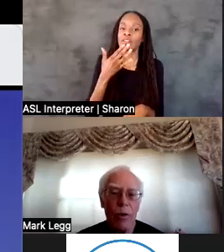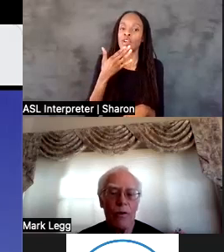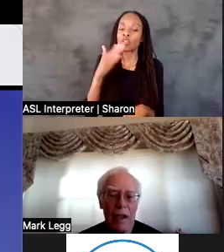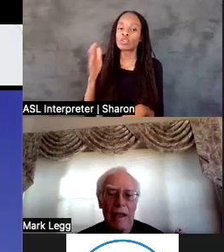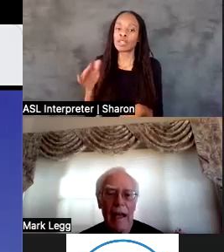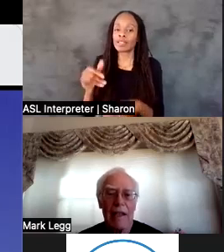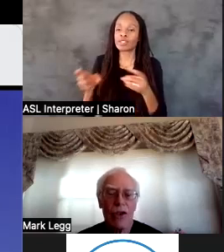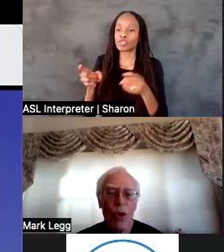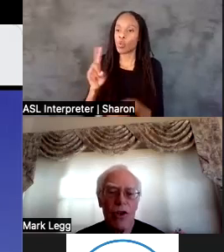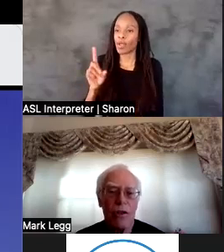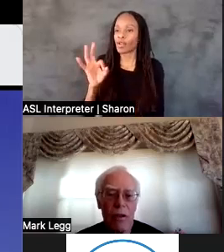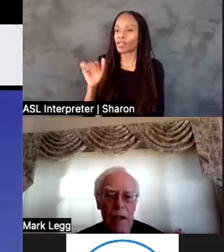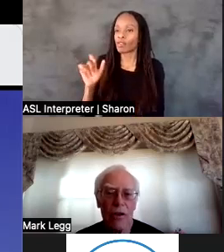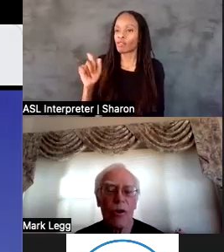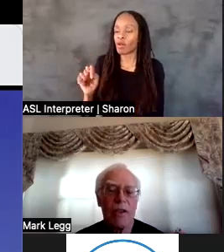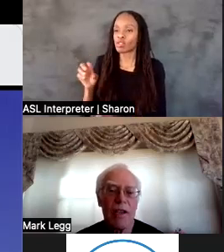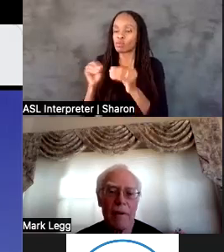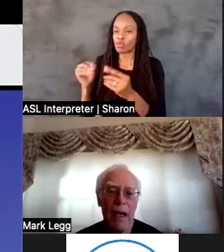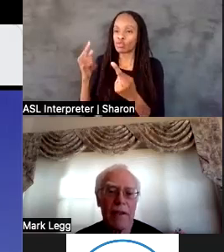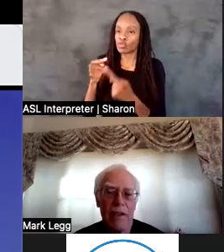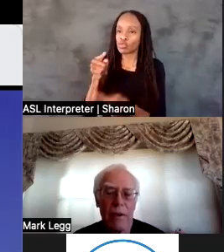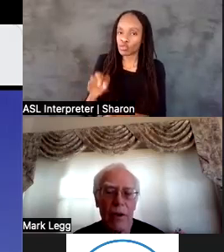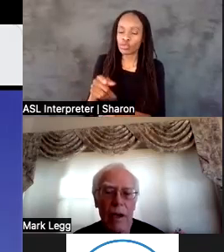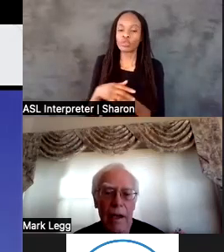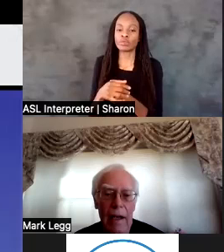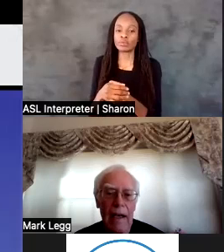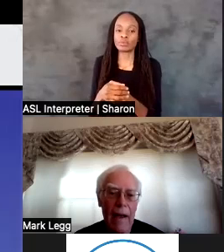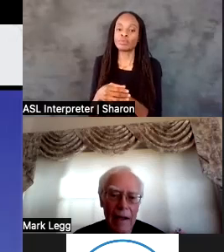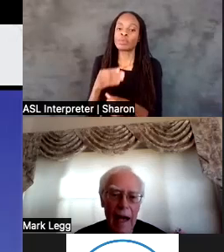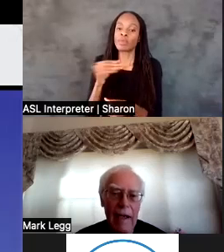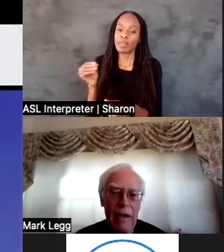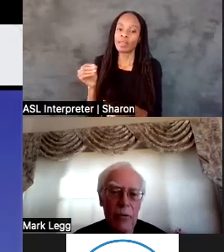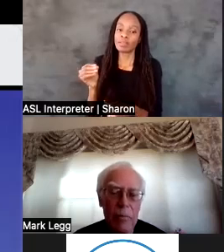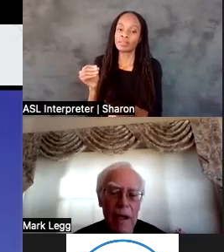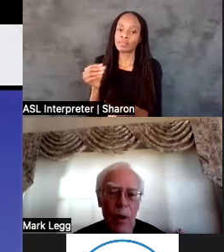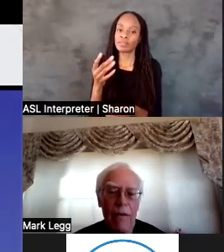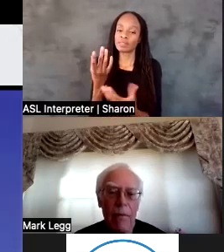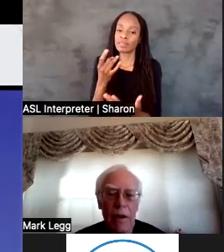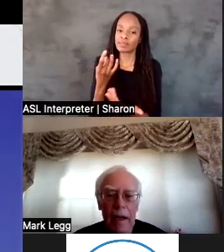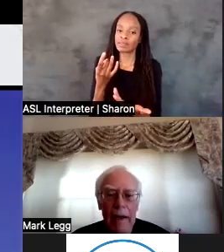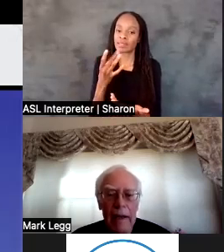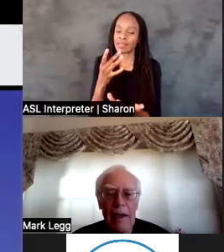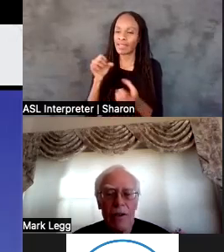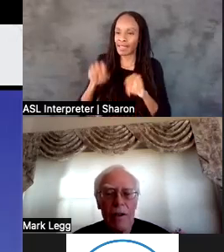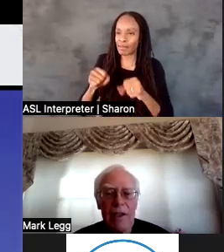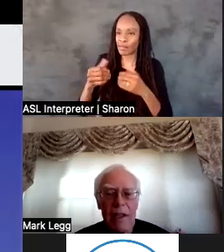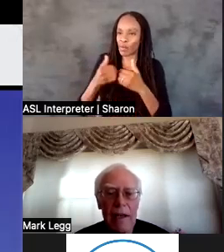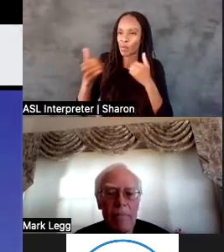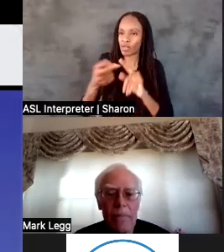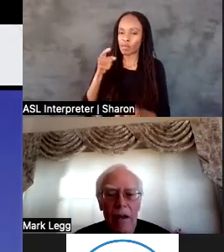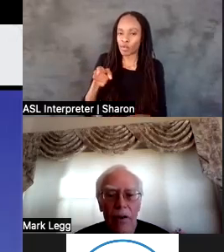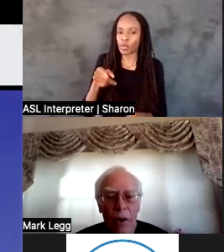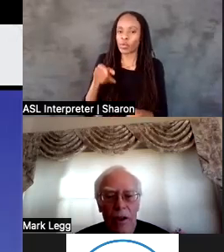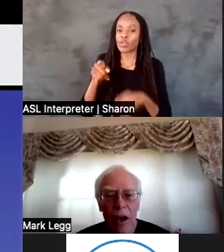the fault moves, like it's towards you, or towards the seismograph station that recorded it, and the light, would be away from you. And so you can